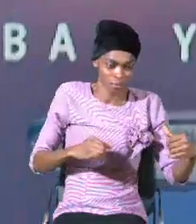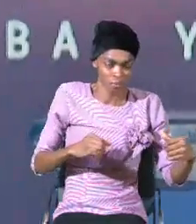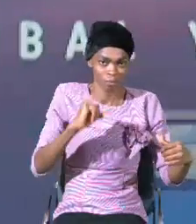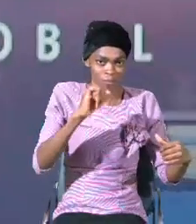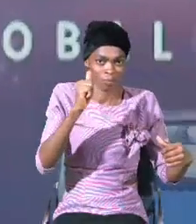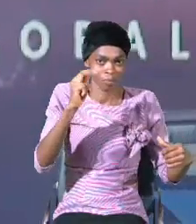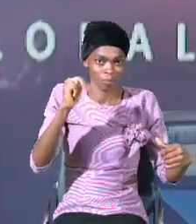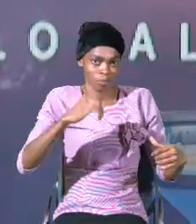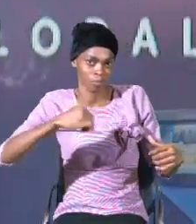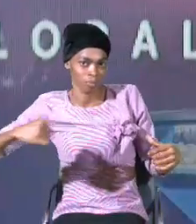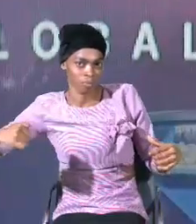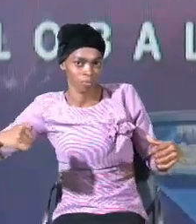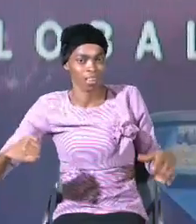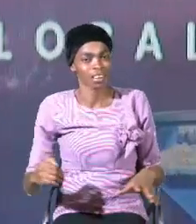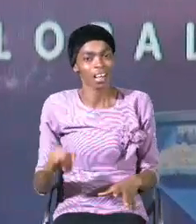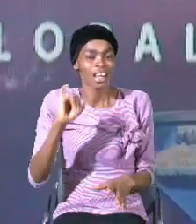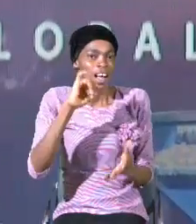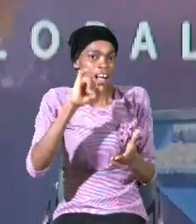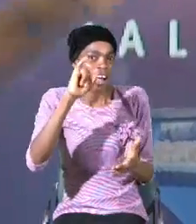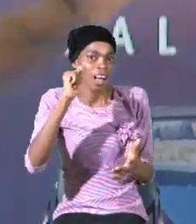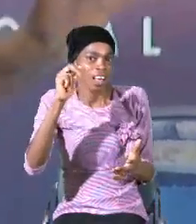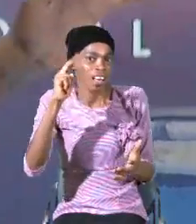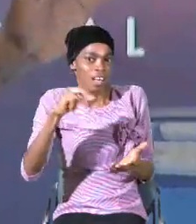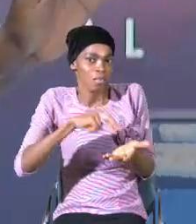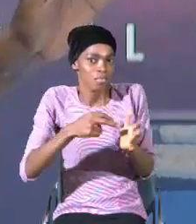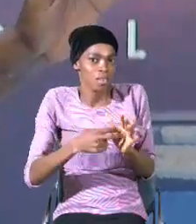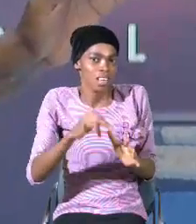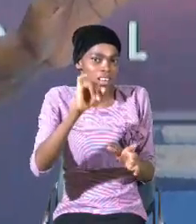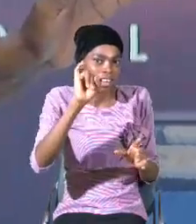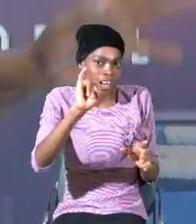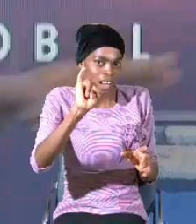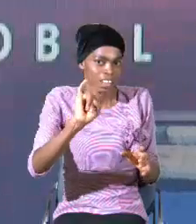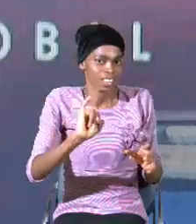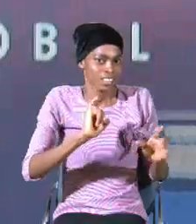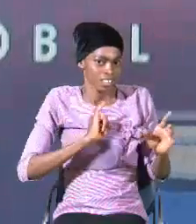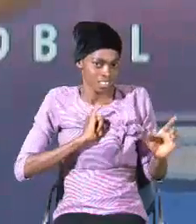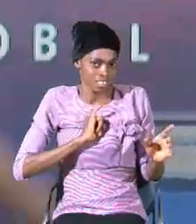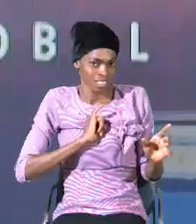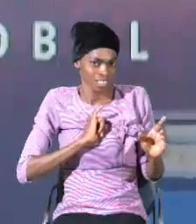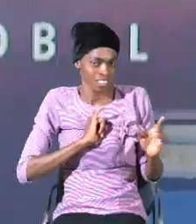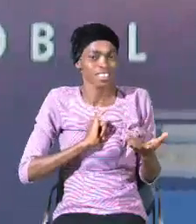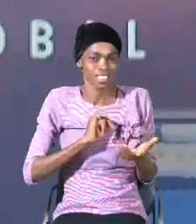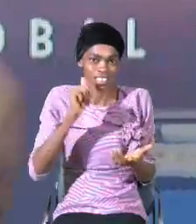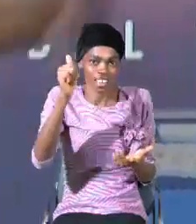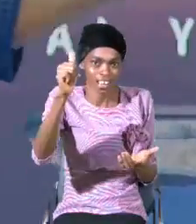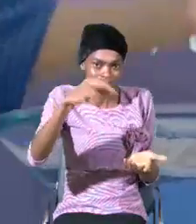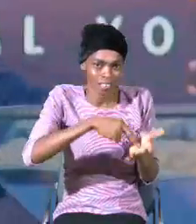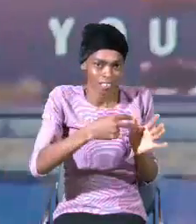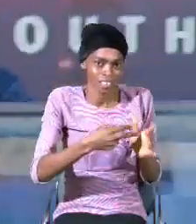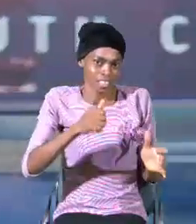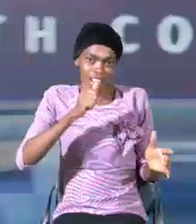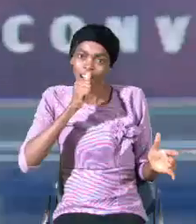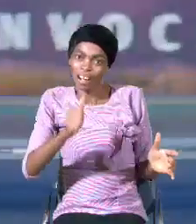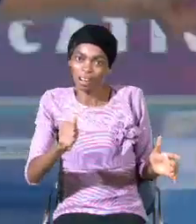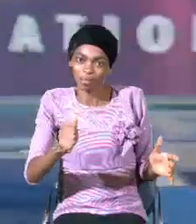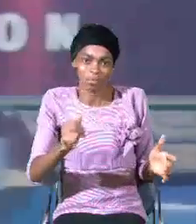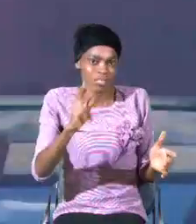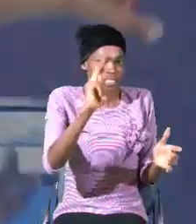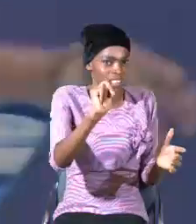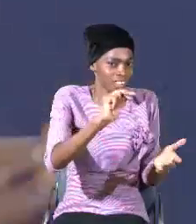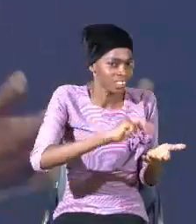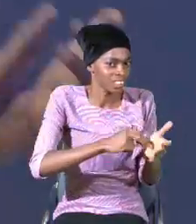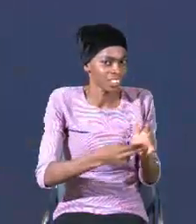I am nothing. He wants to forgive your sin. He wants to set you free. You say, no, Christ,